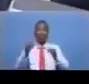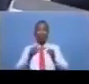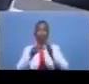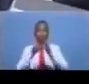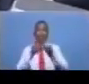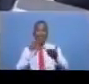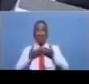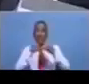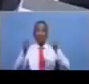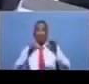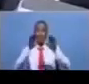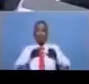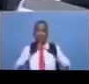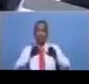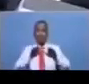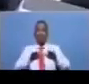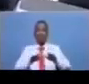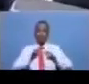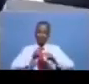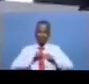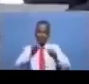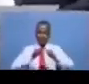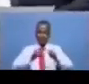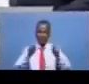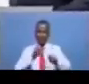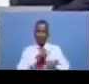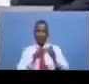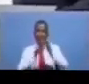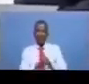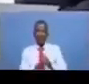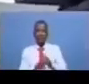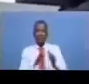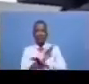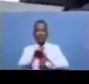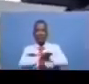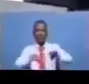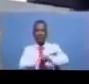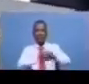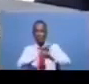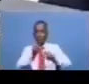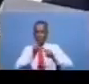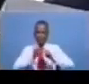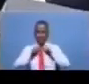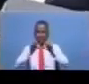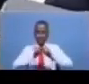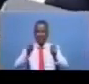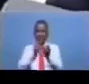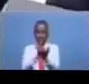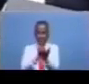and we are telling them not to give up, because we are not giving up. The truth at the end of the